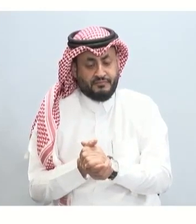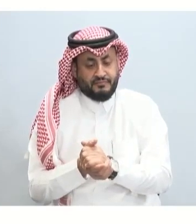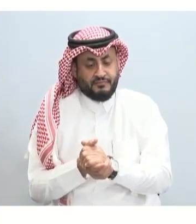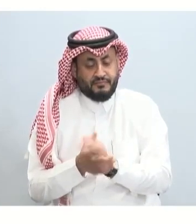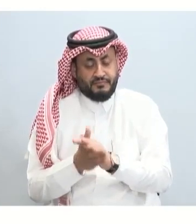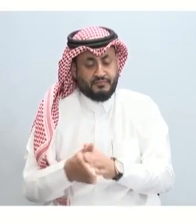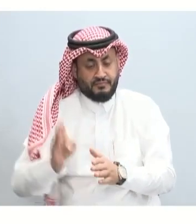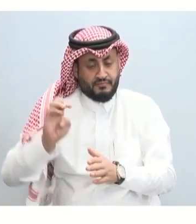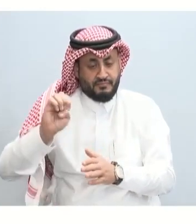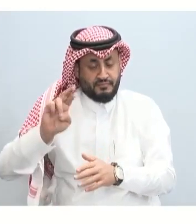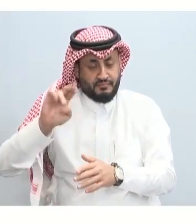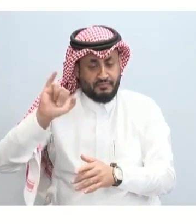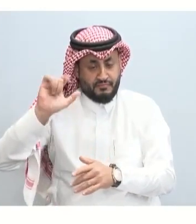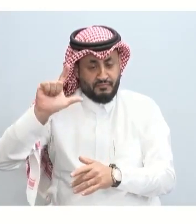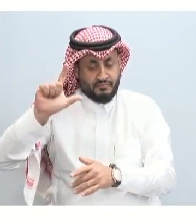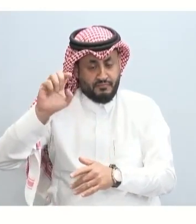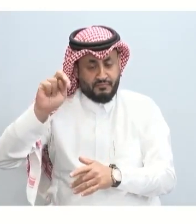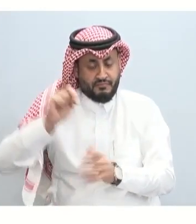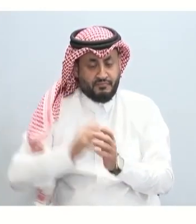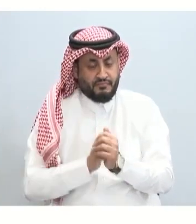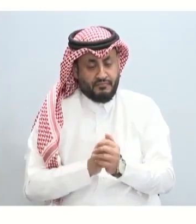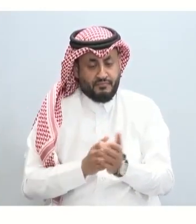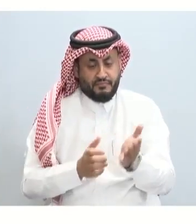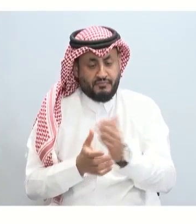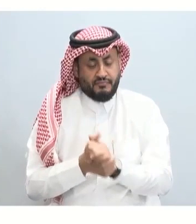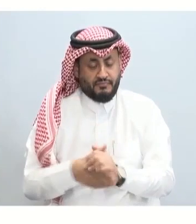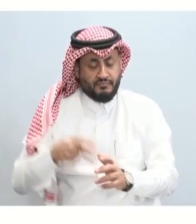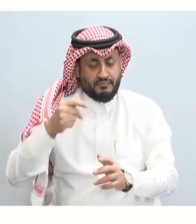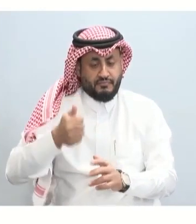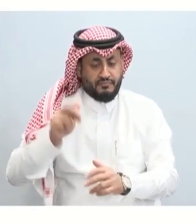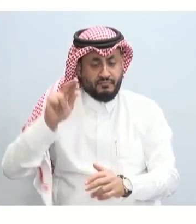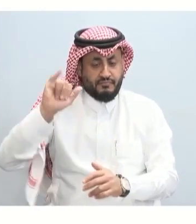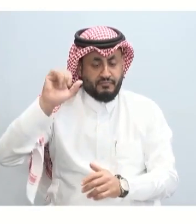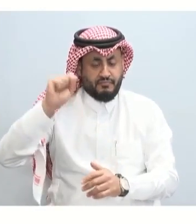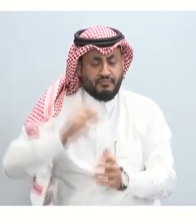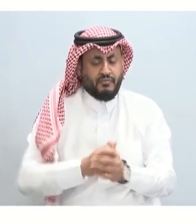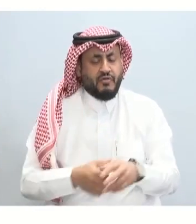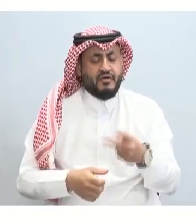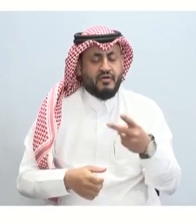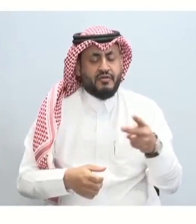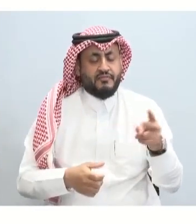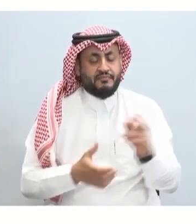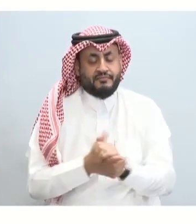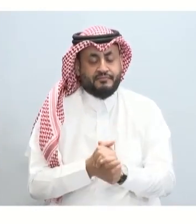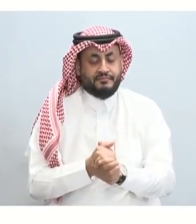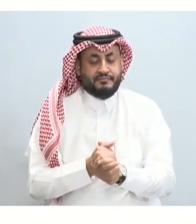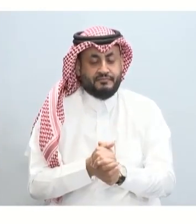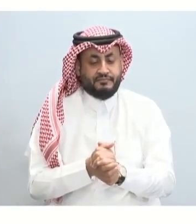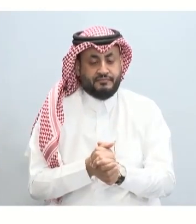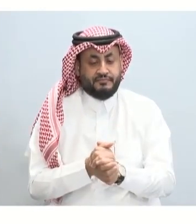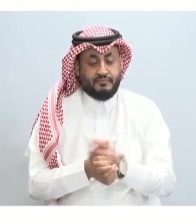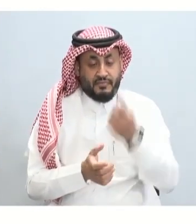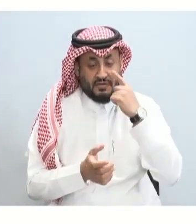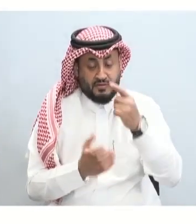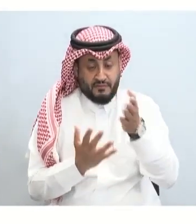to Berlin, to Nairobi, to Rome, to Paris, to Auckland, and so on. So usually we see